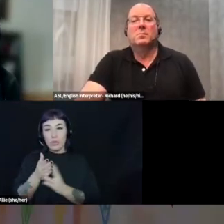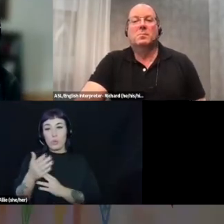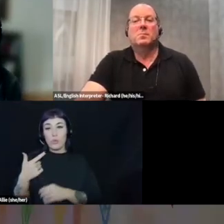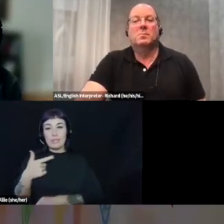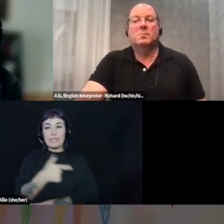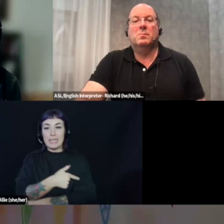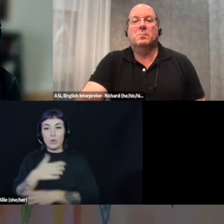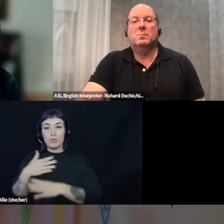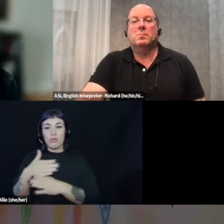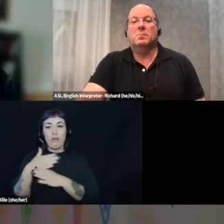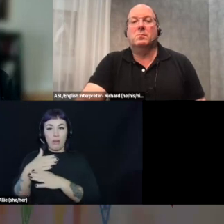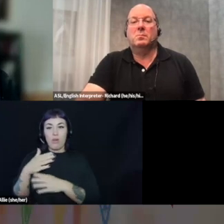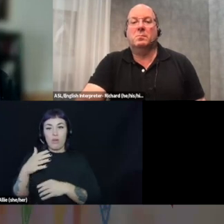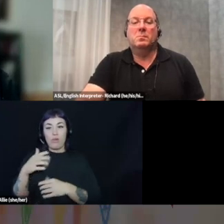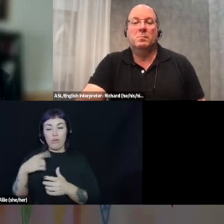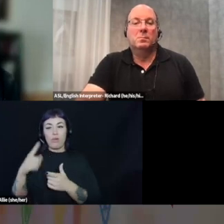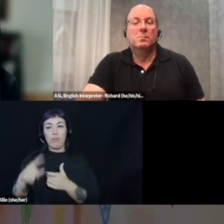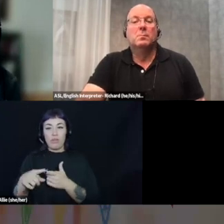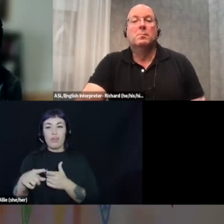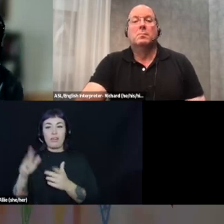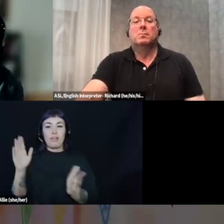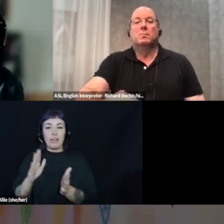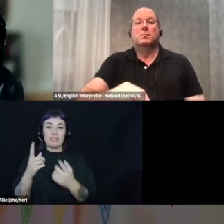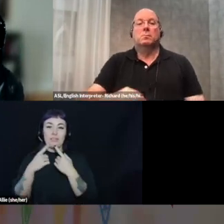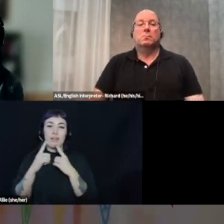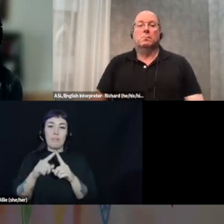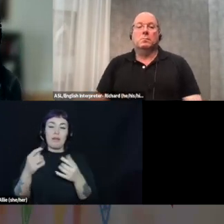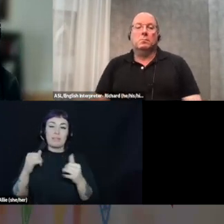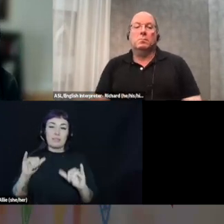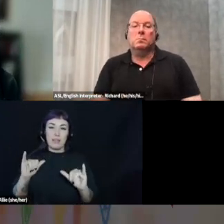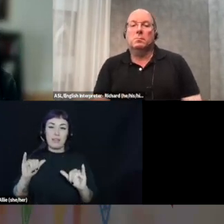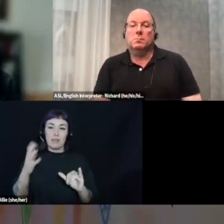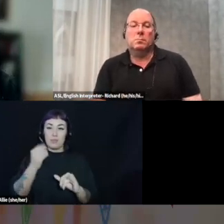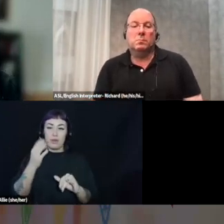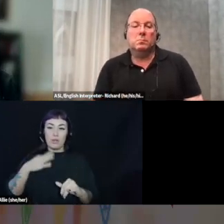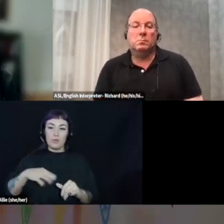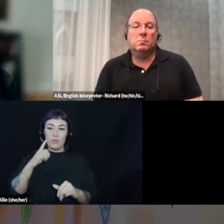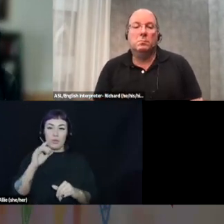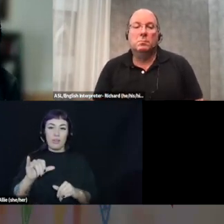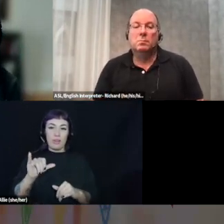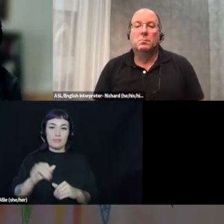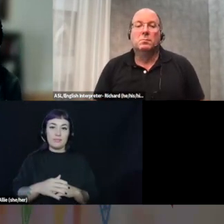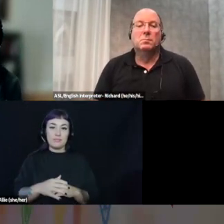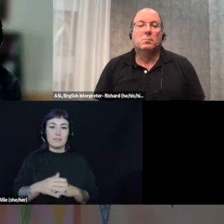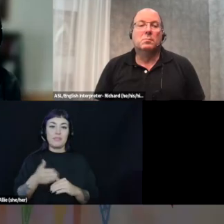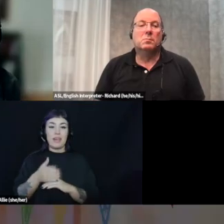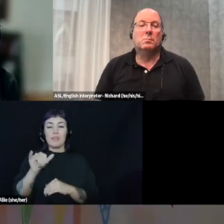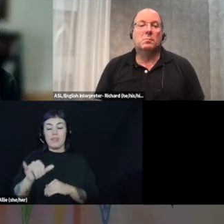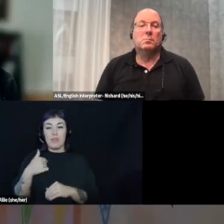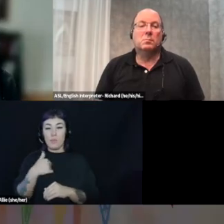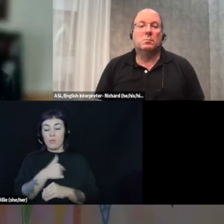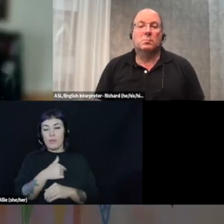sharing, it is a bit less effective, but it is still pretty useful for that. After that, we